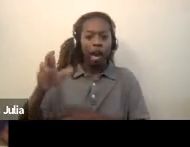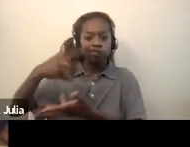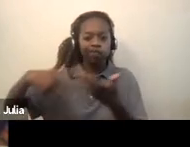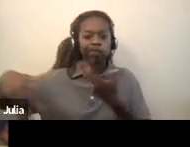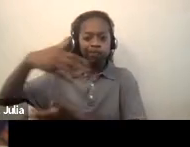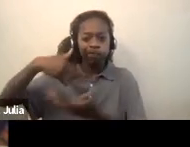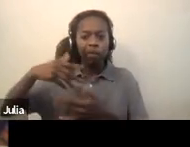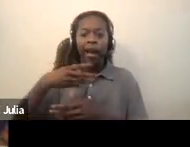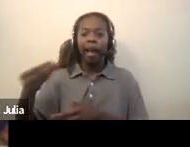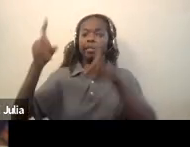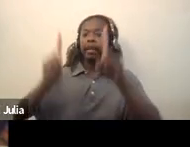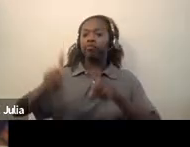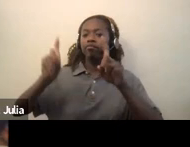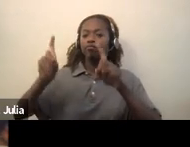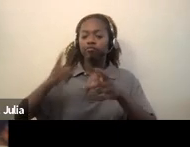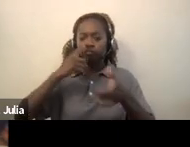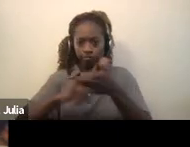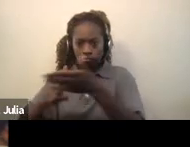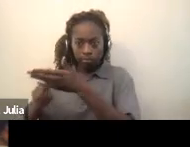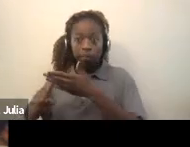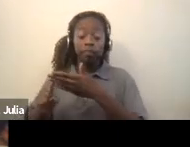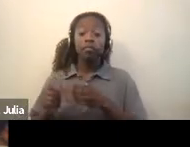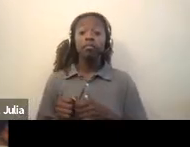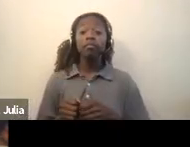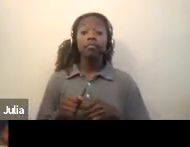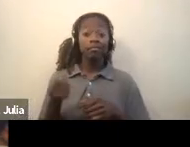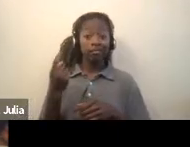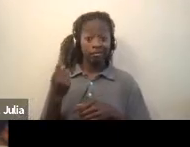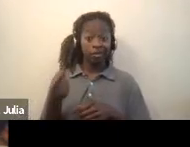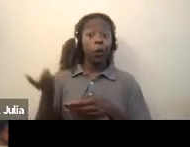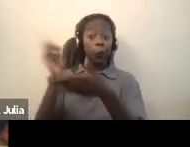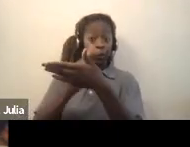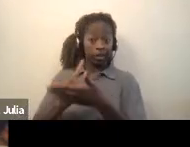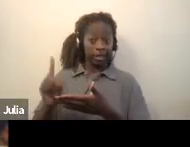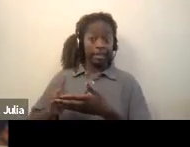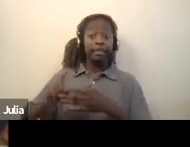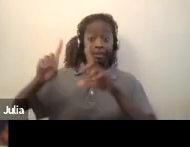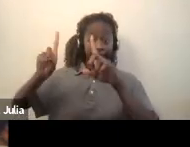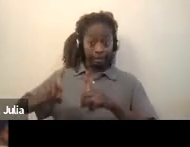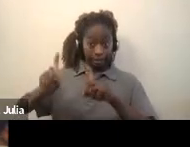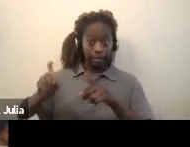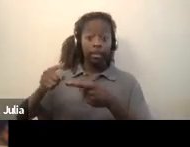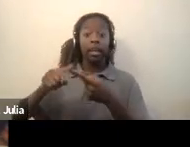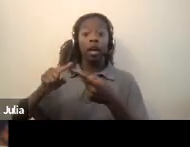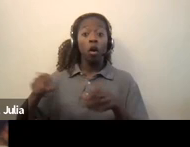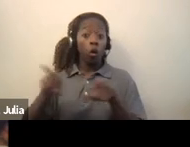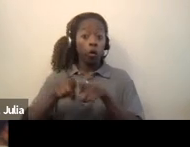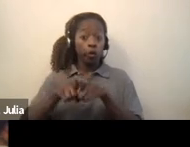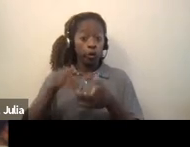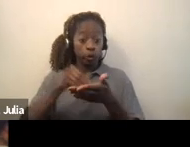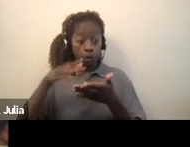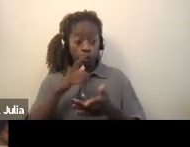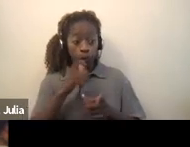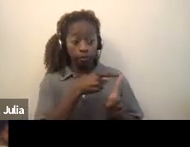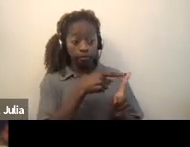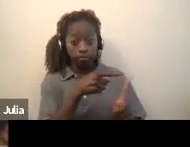quality in addition to weekly pool testing we are also providing testing for students experiencing symptoms of